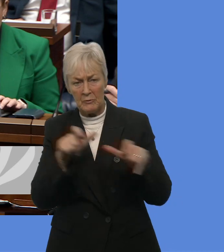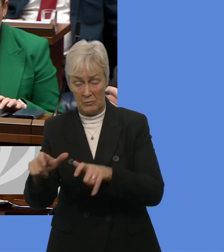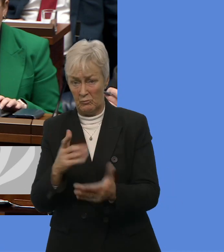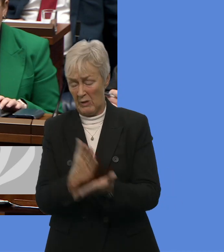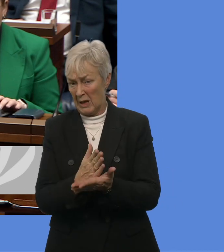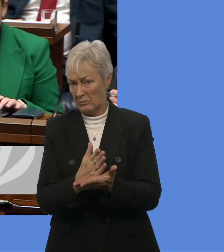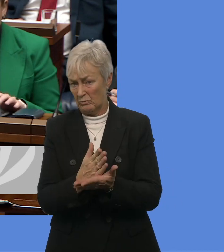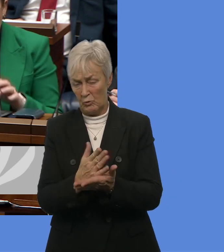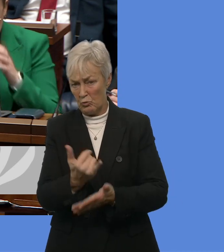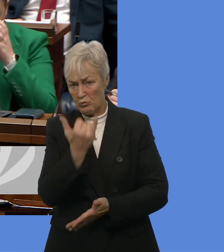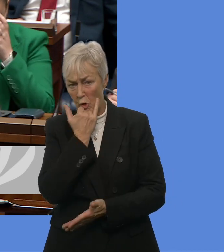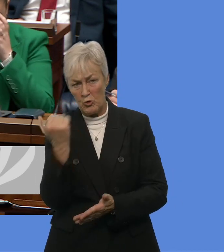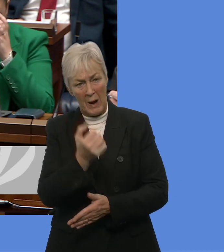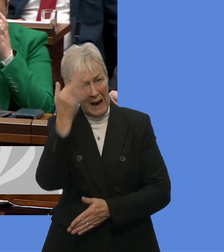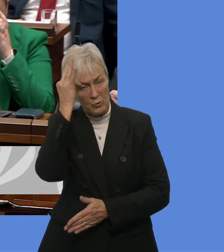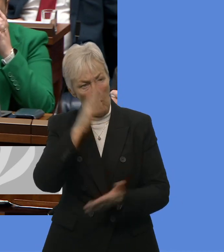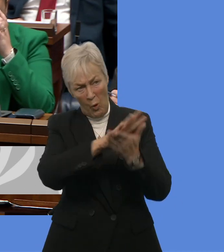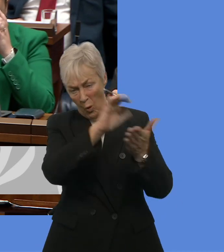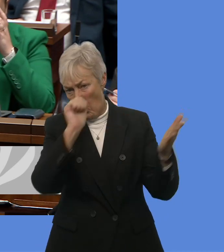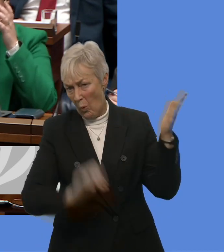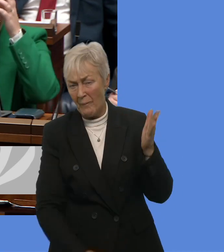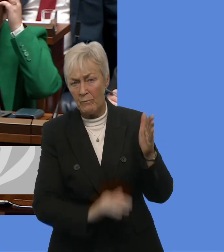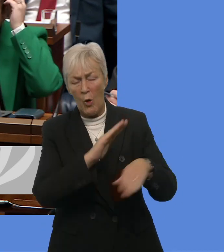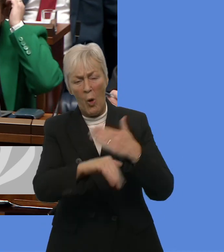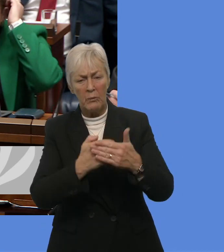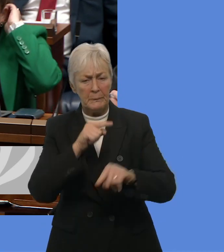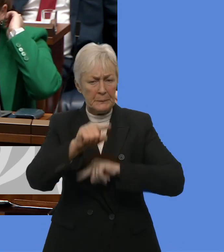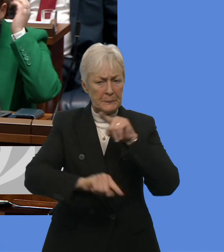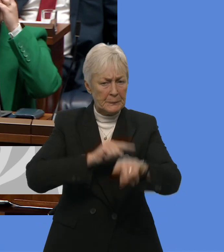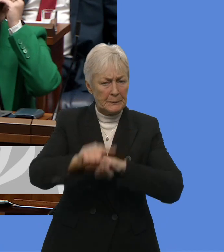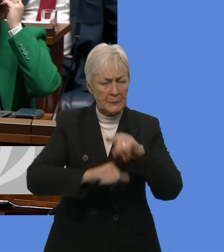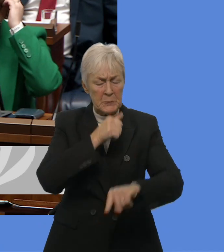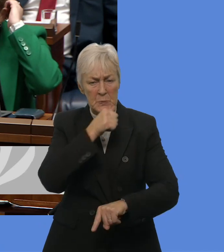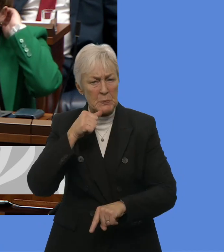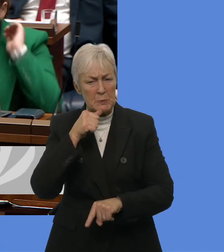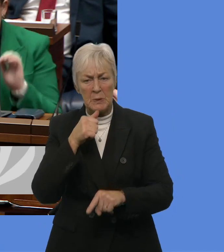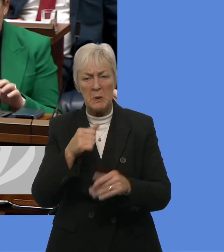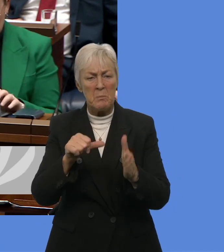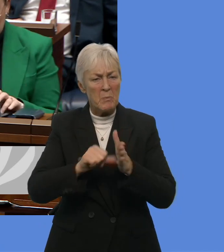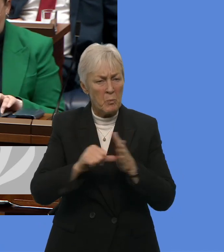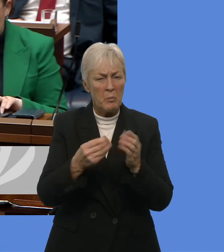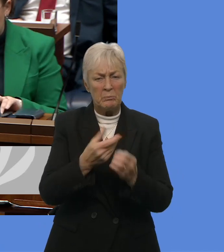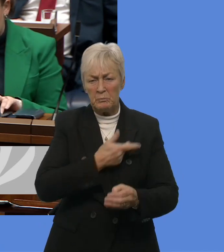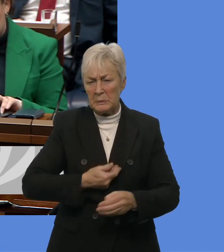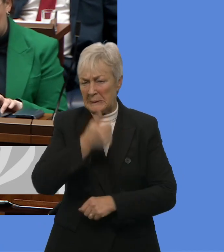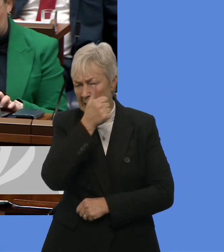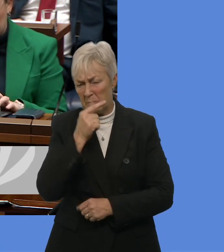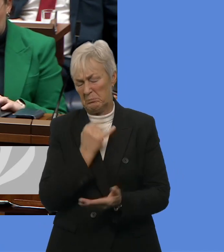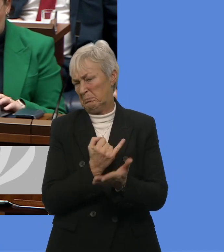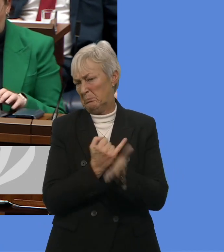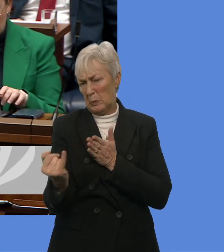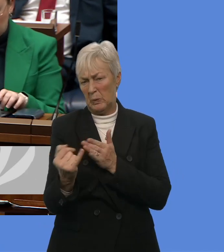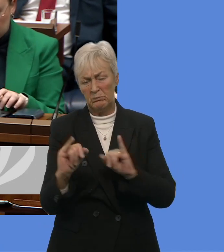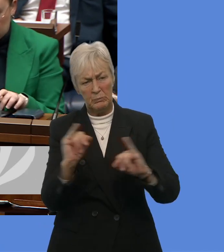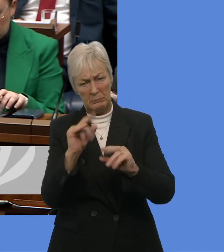The Council should remove it immediately. All intimidation is wrong. Sectarianism is wrong. And it is appalling to see that